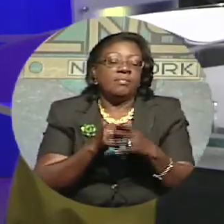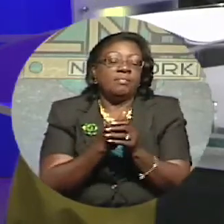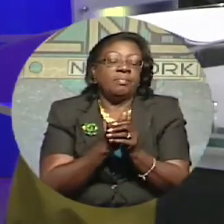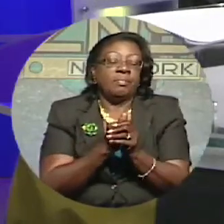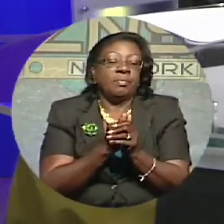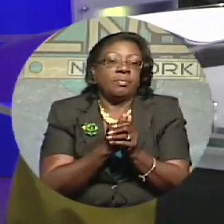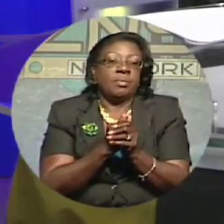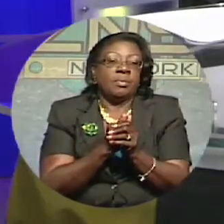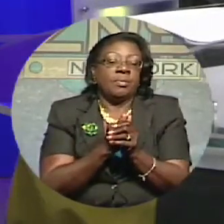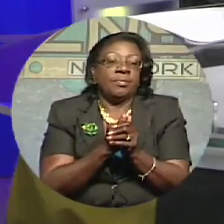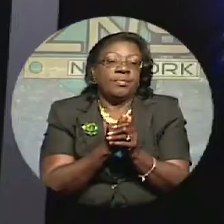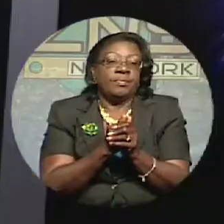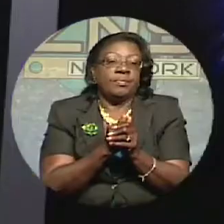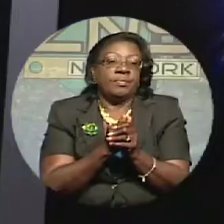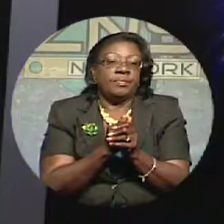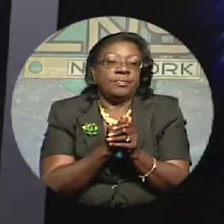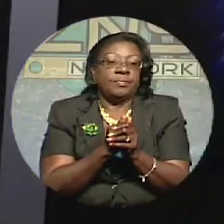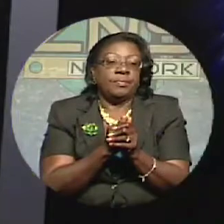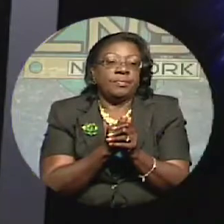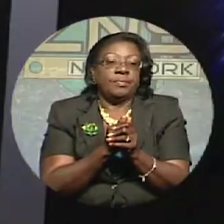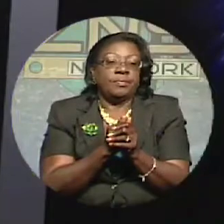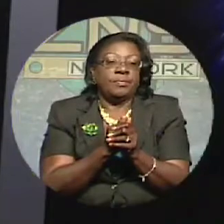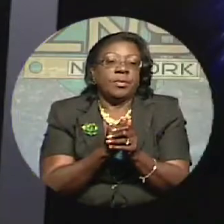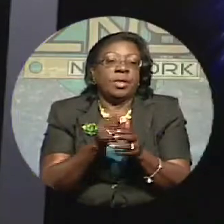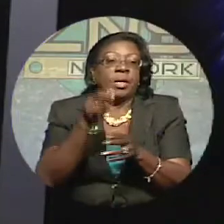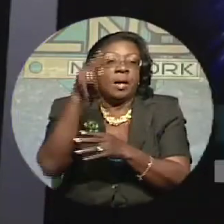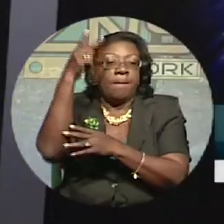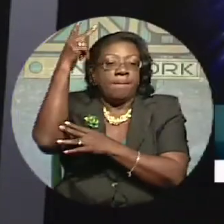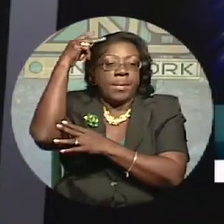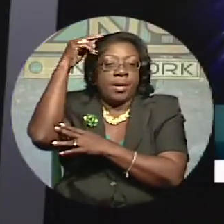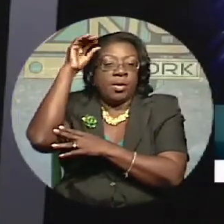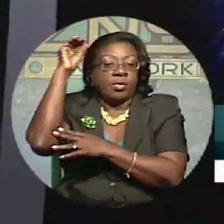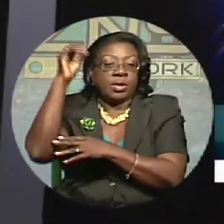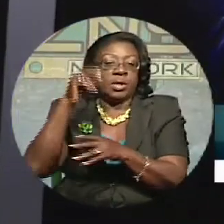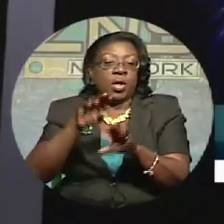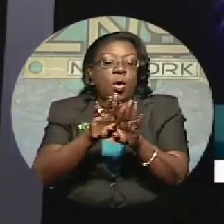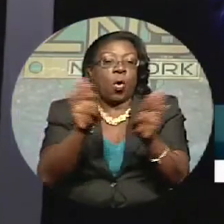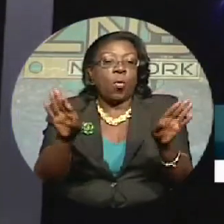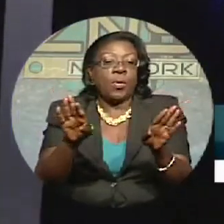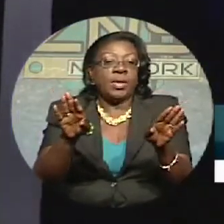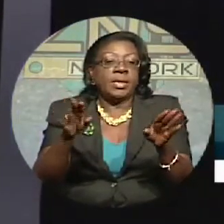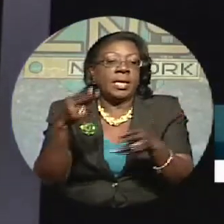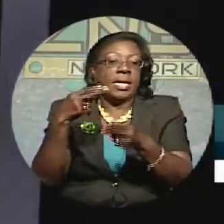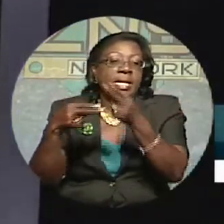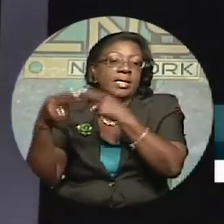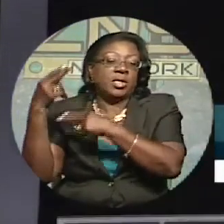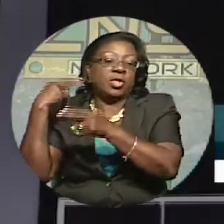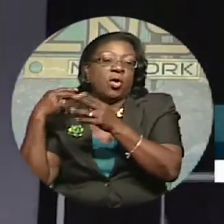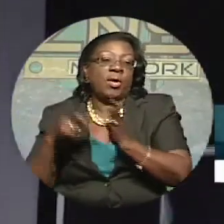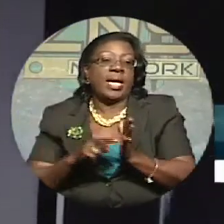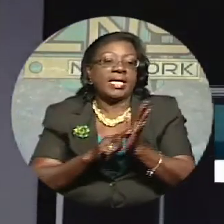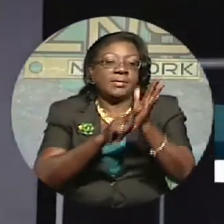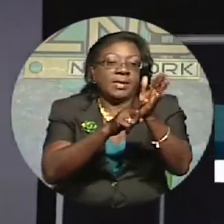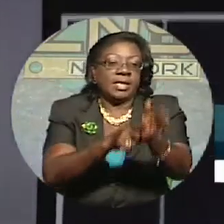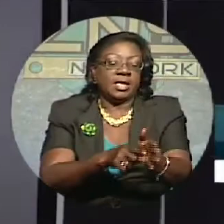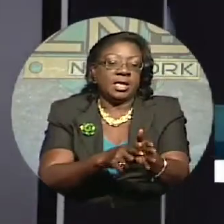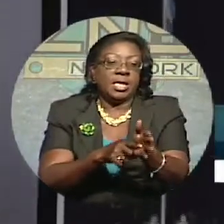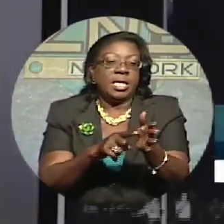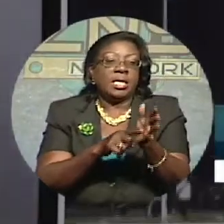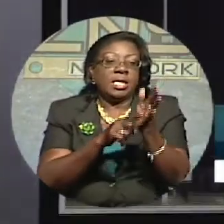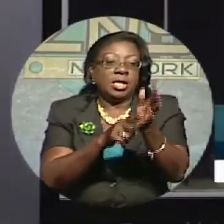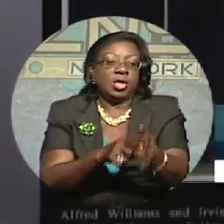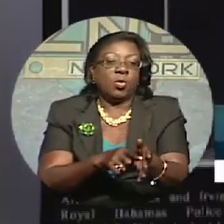Thompson has more. Right Honorable Perry Christie opening the historic exhibition that features the framers